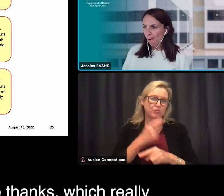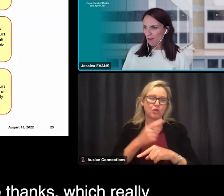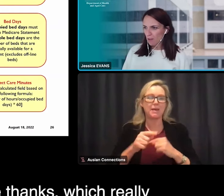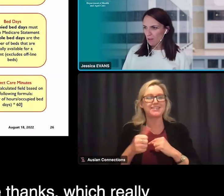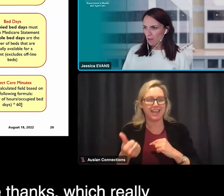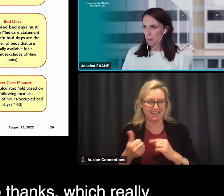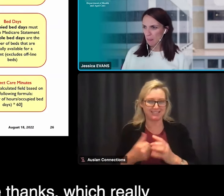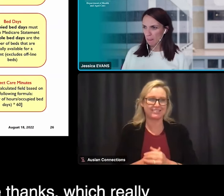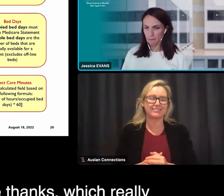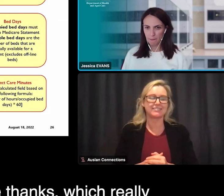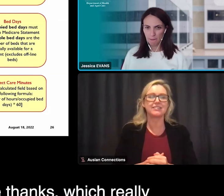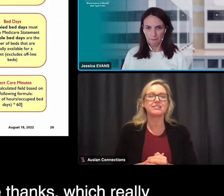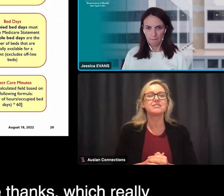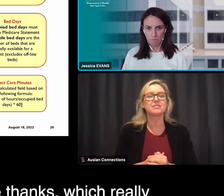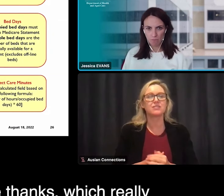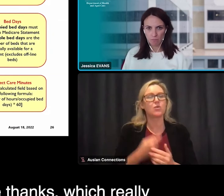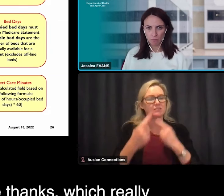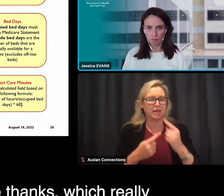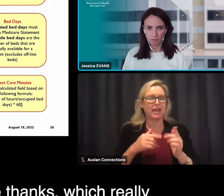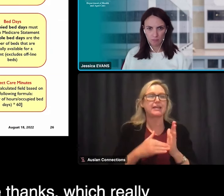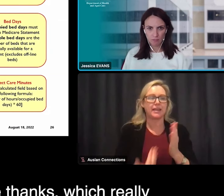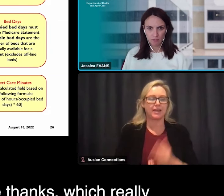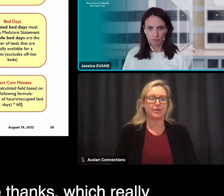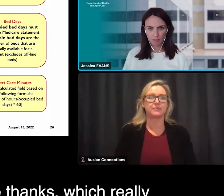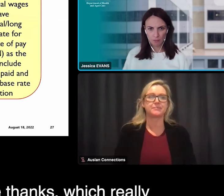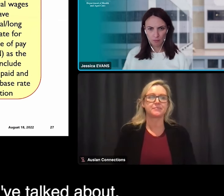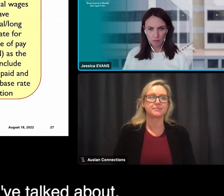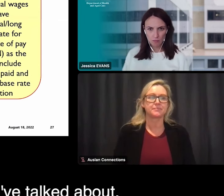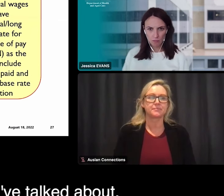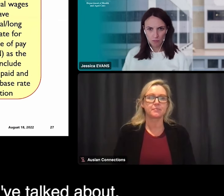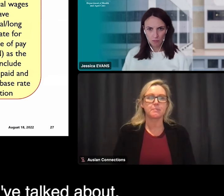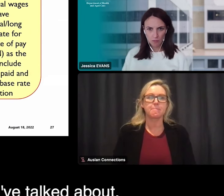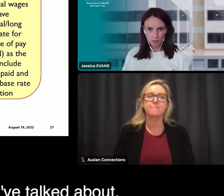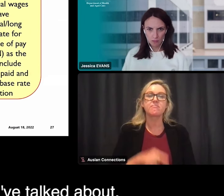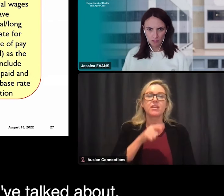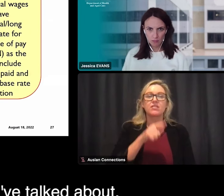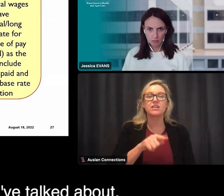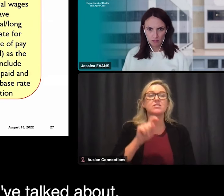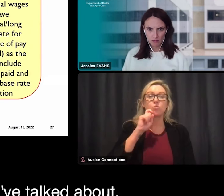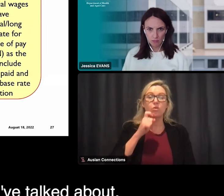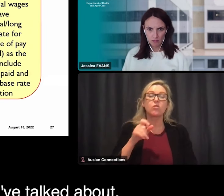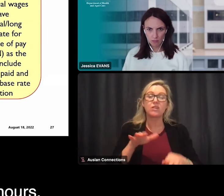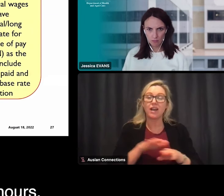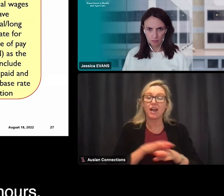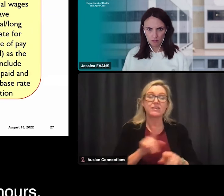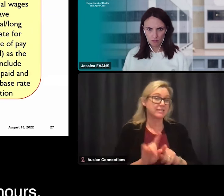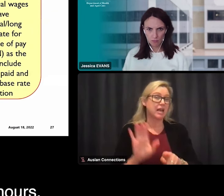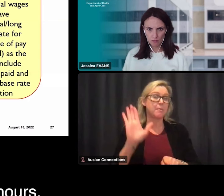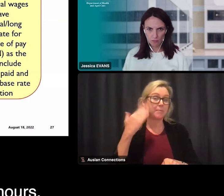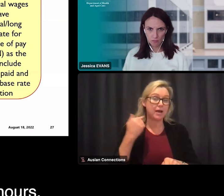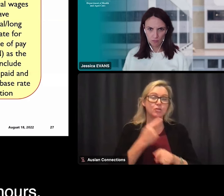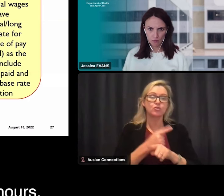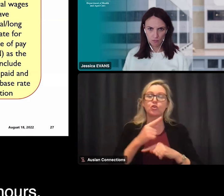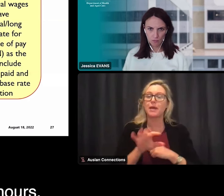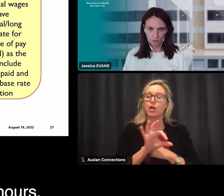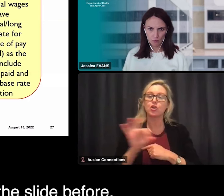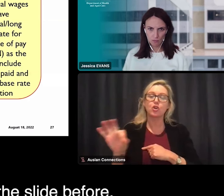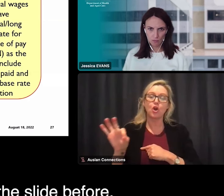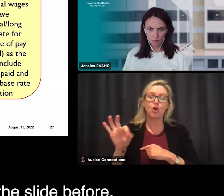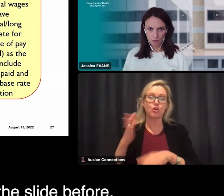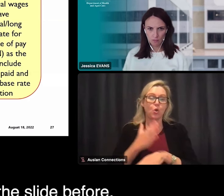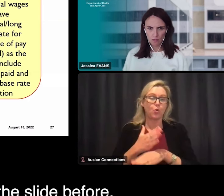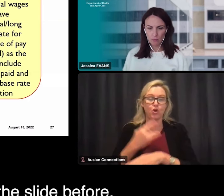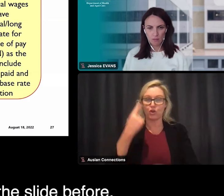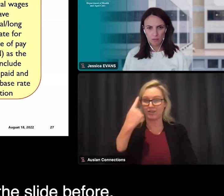So we go to the next slide, thanks, which really covers a little bit what we've talked about, the non-worked hours.